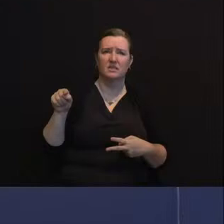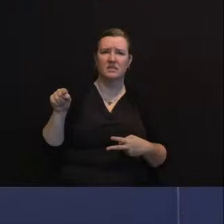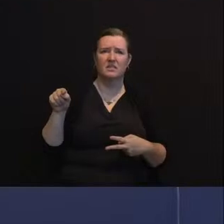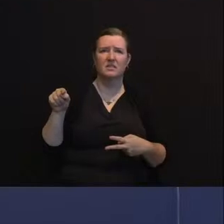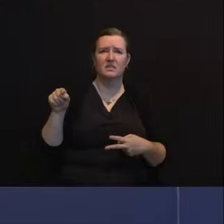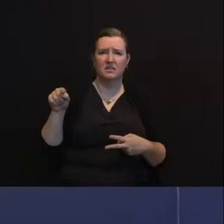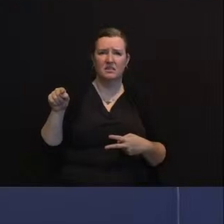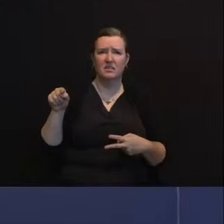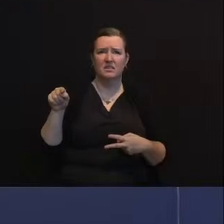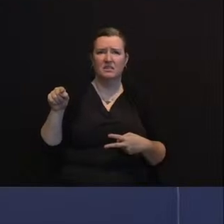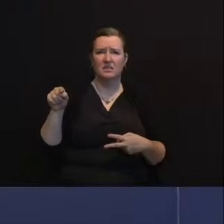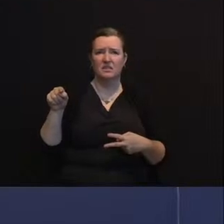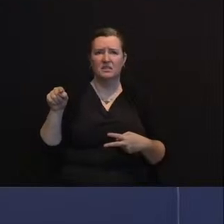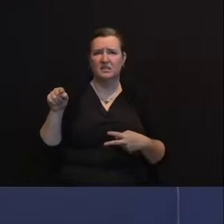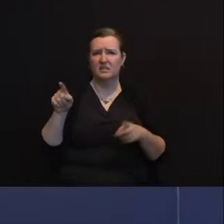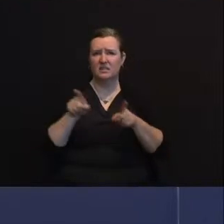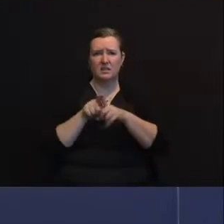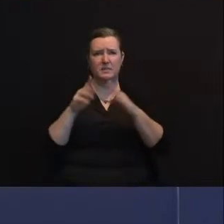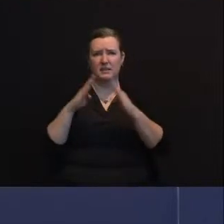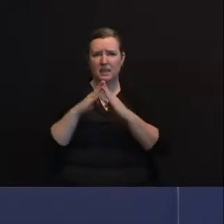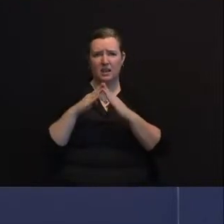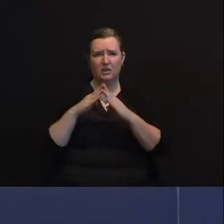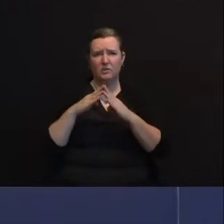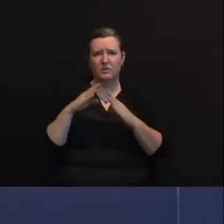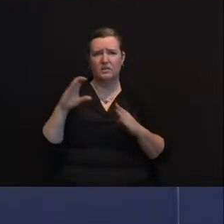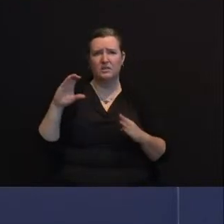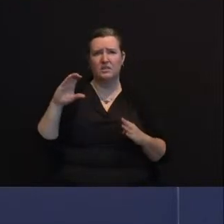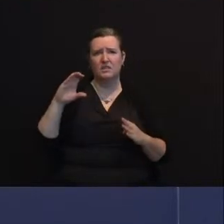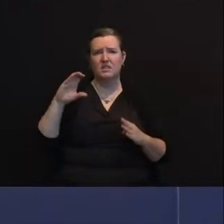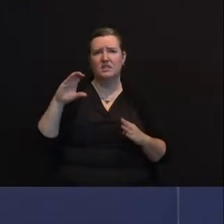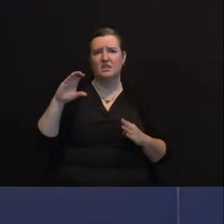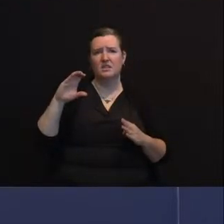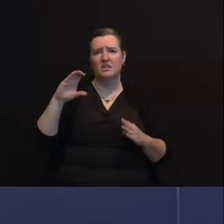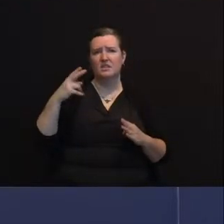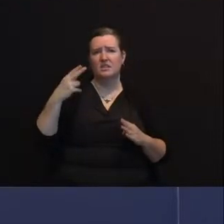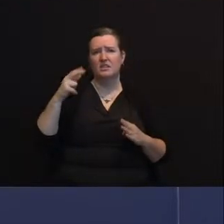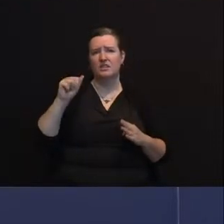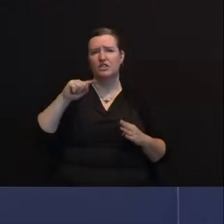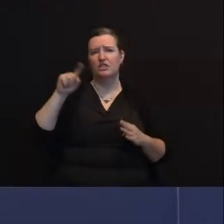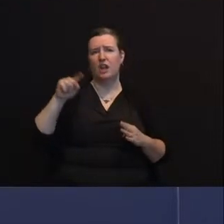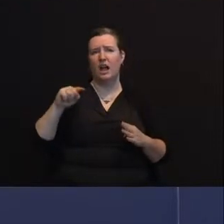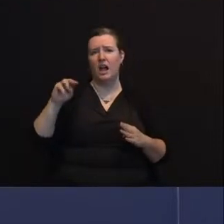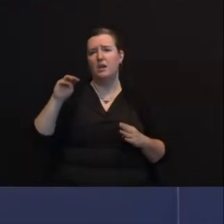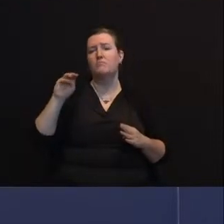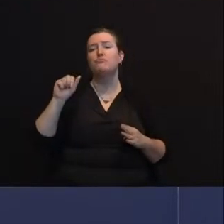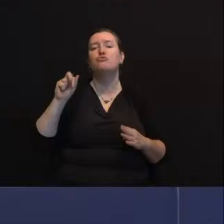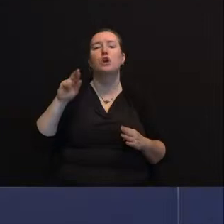in Plainfield. Chez Marie Nightclub. Moving on to the ones in